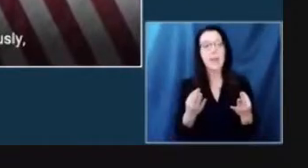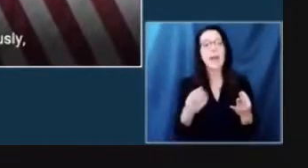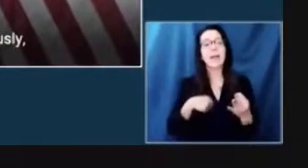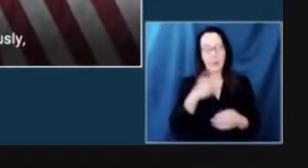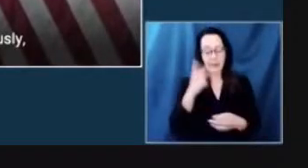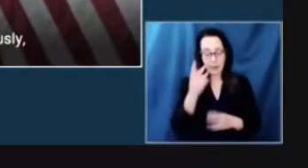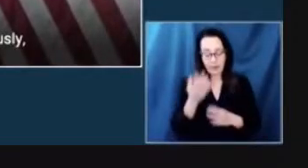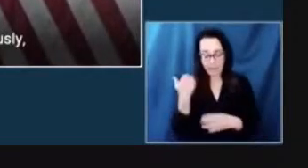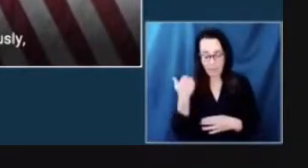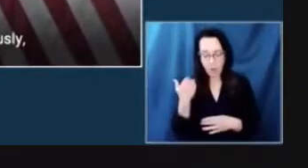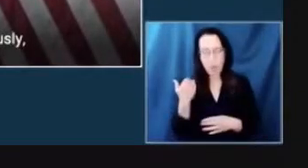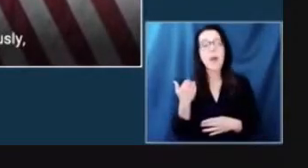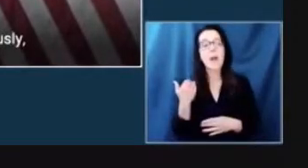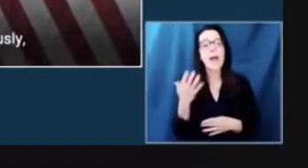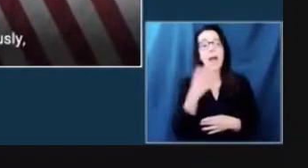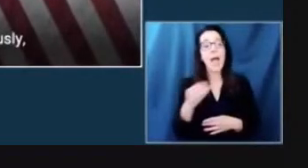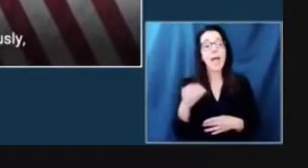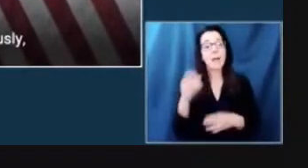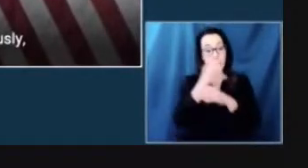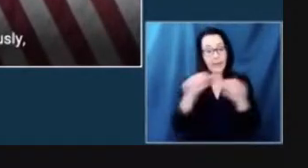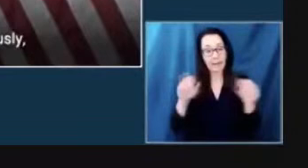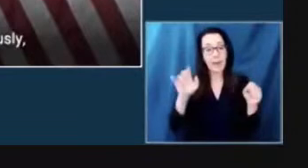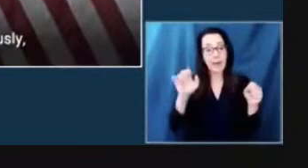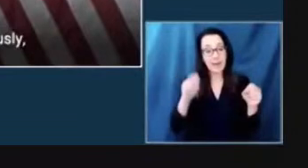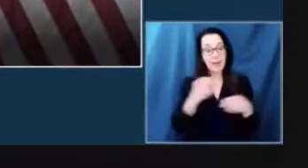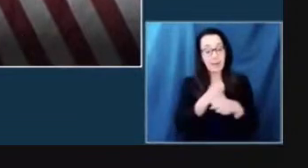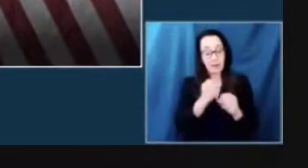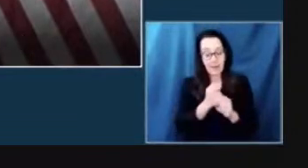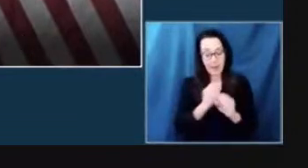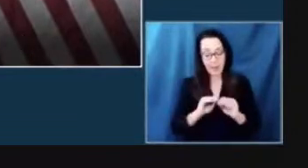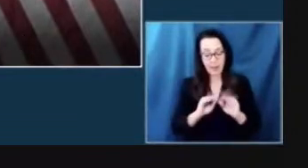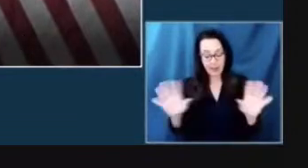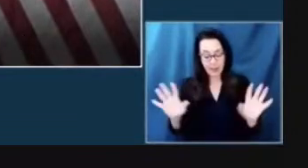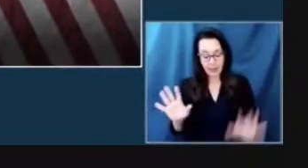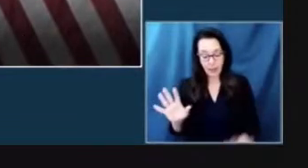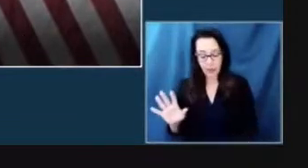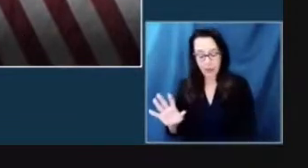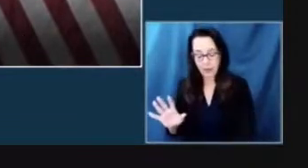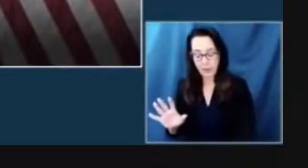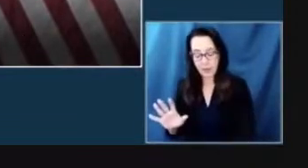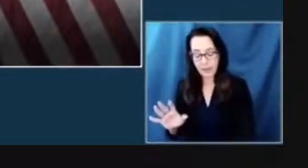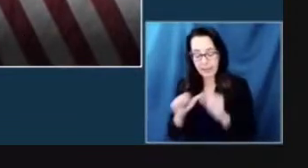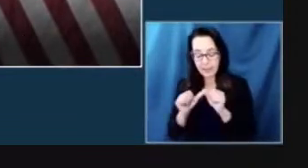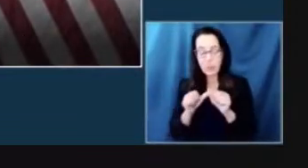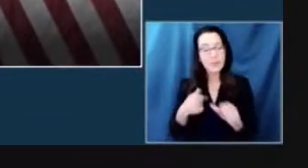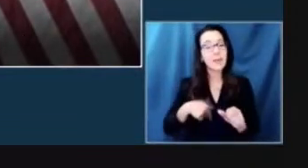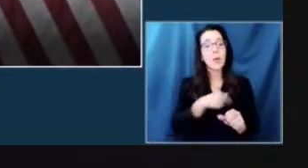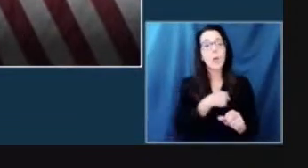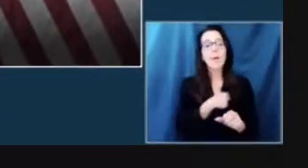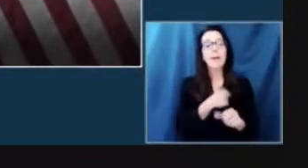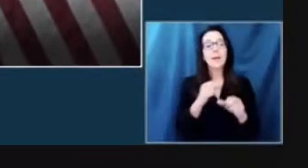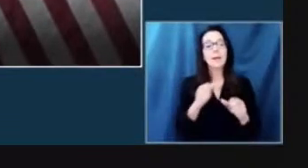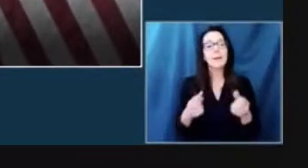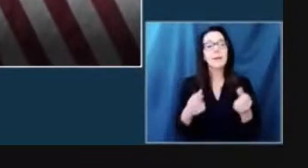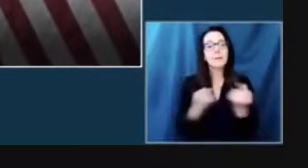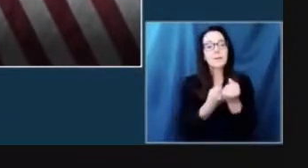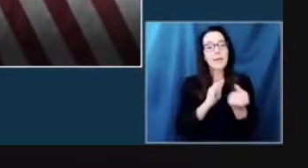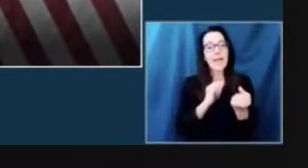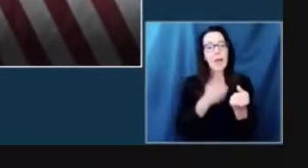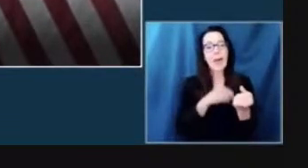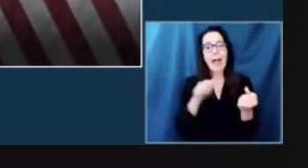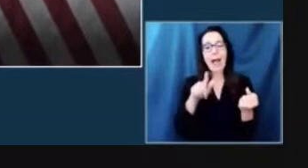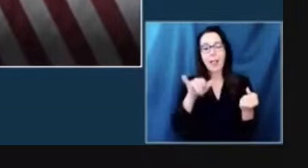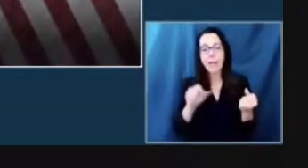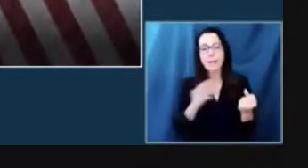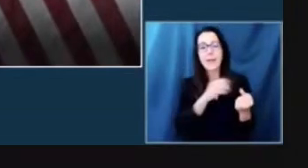as President Biden has made clear continuously, we stand with our allies and partners and with the people